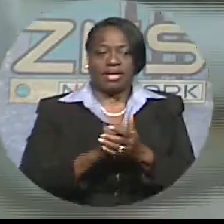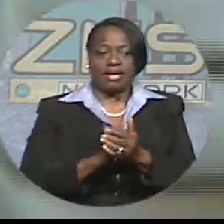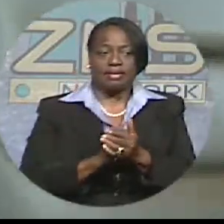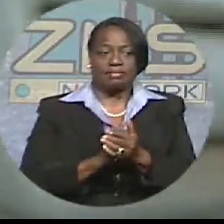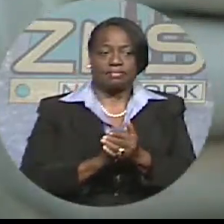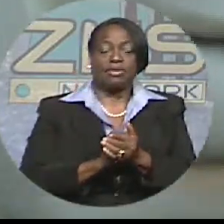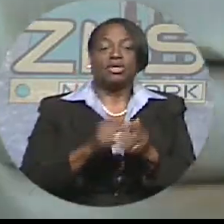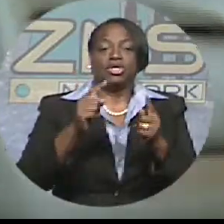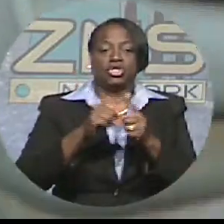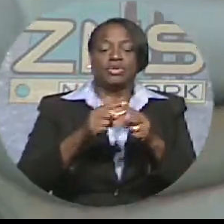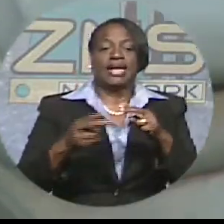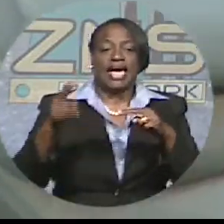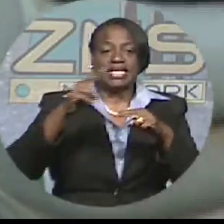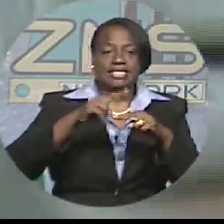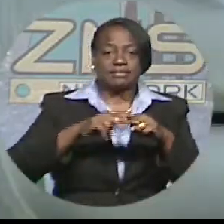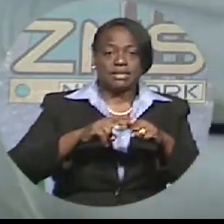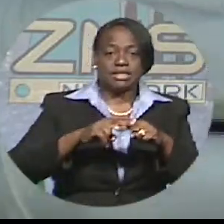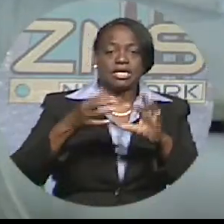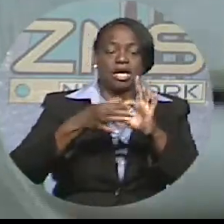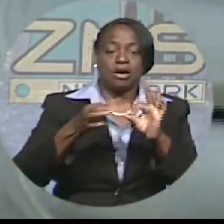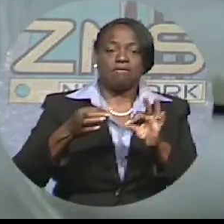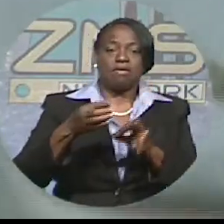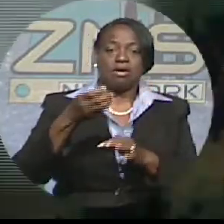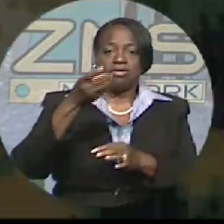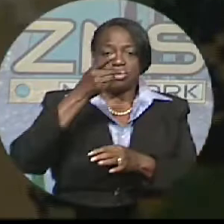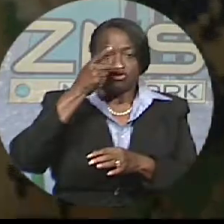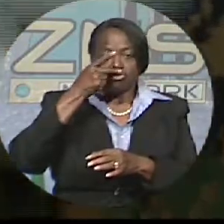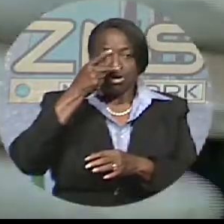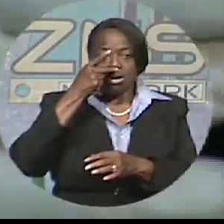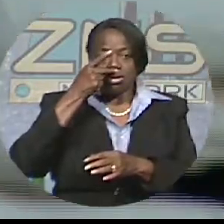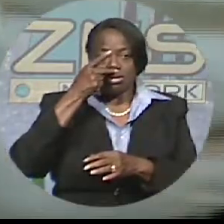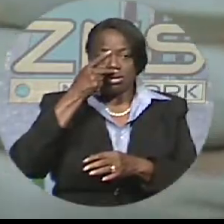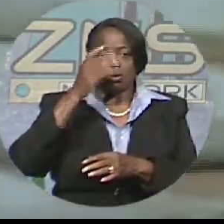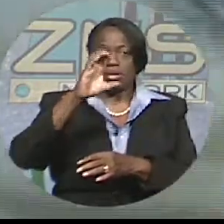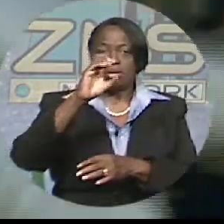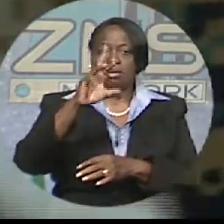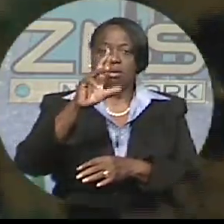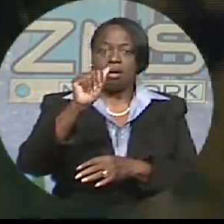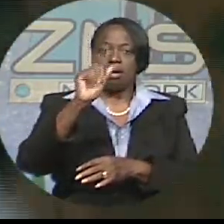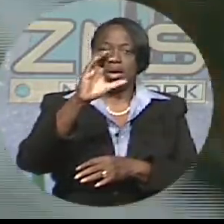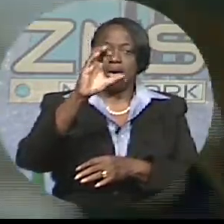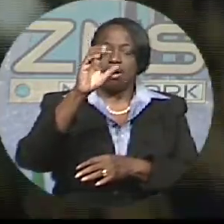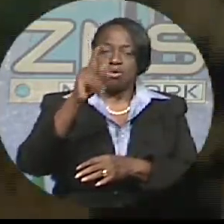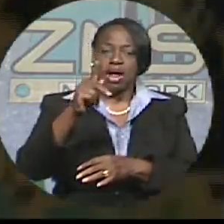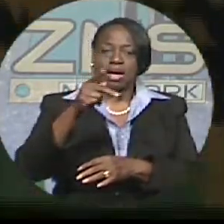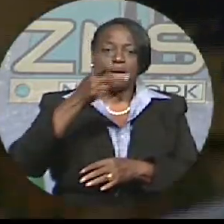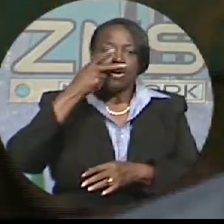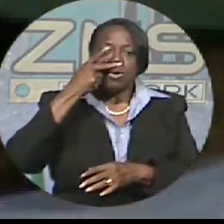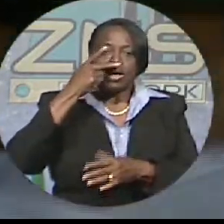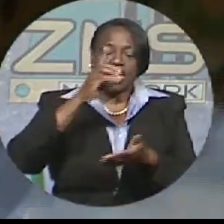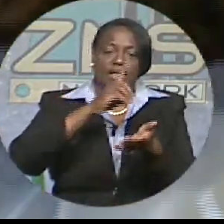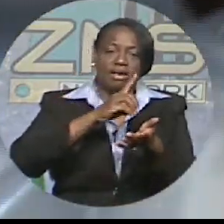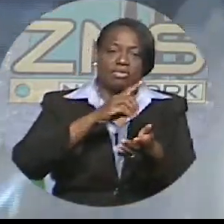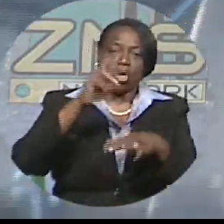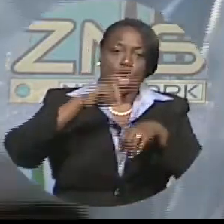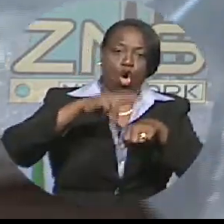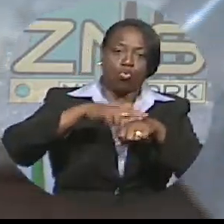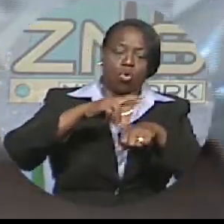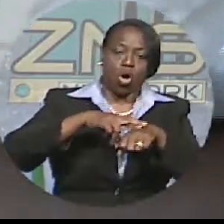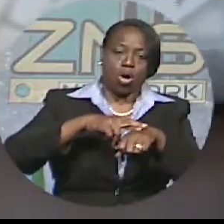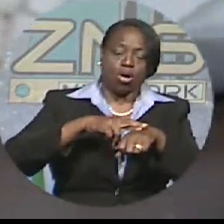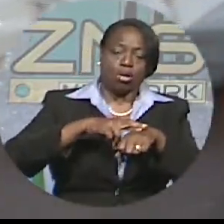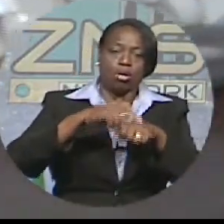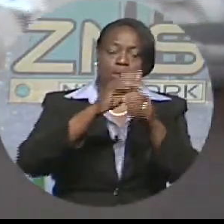further enhancement of the drug, crack cocaine in a rock form, normally used by the